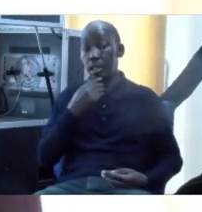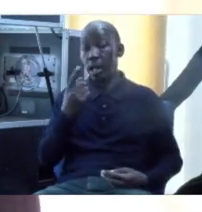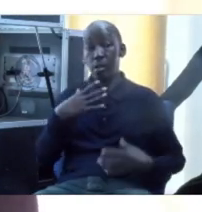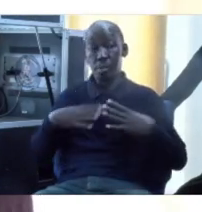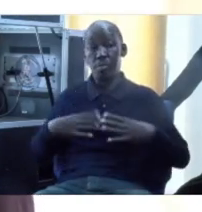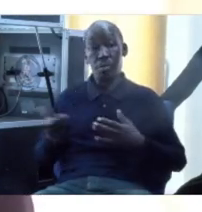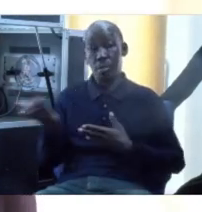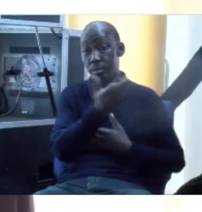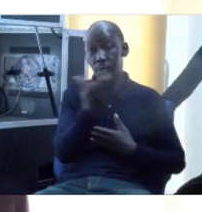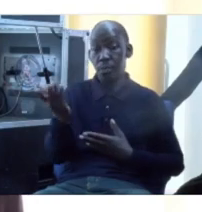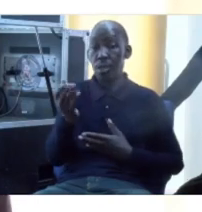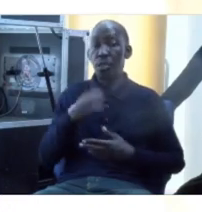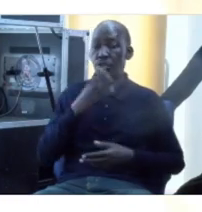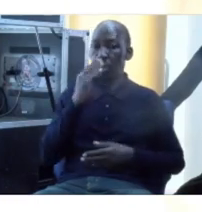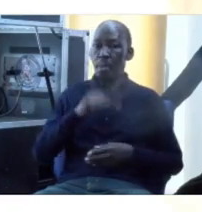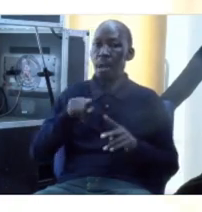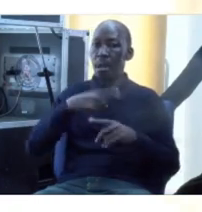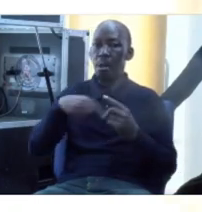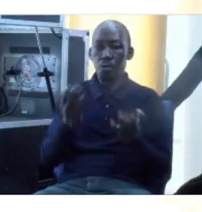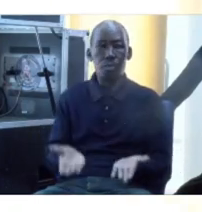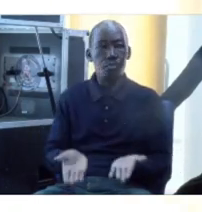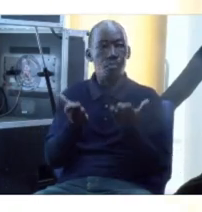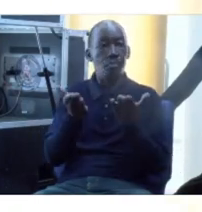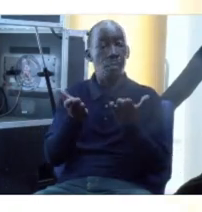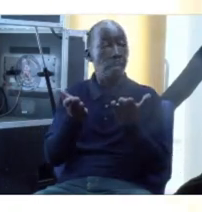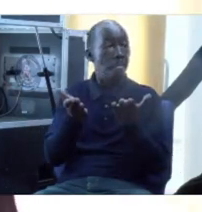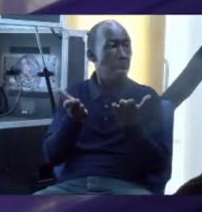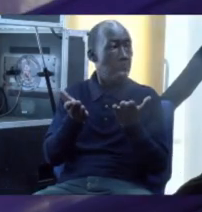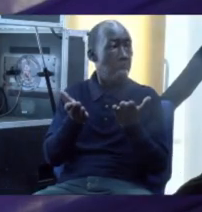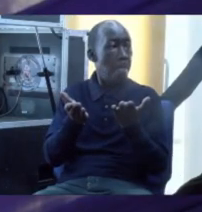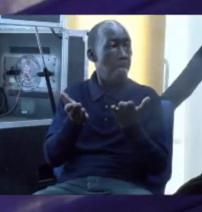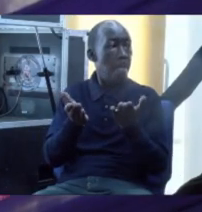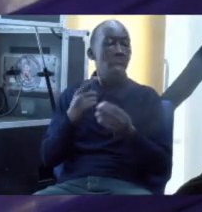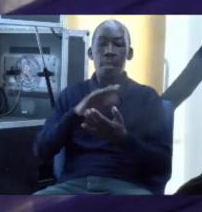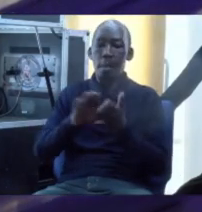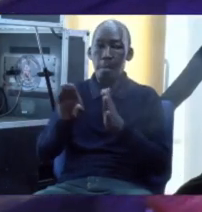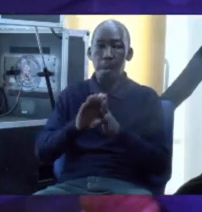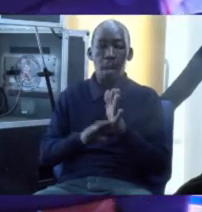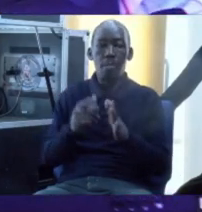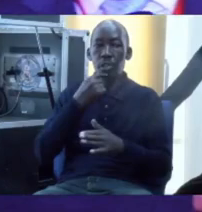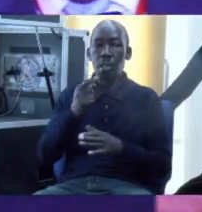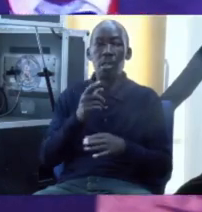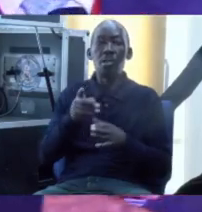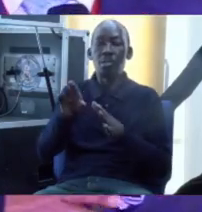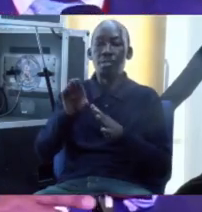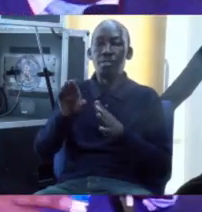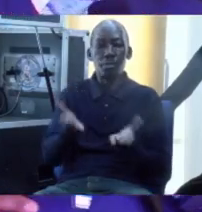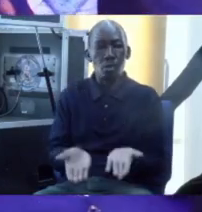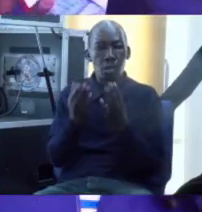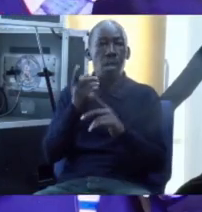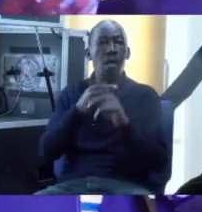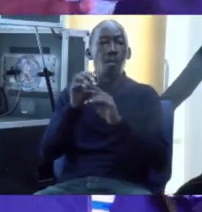mtu hapa. If you talk about promotion, ukazungumzia kupandishwa cheo. The Bible says promotion does not come from the east. Biblia inasema